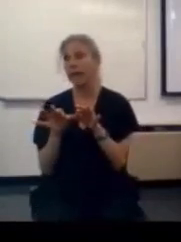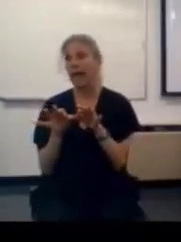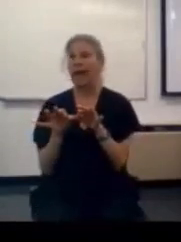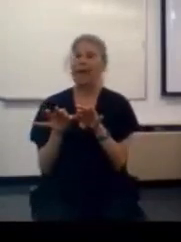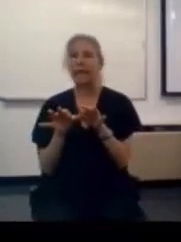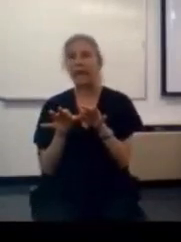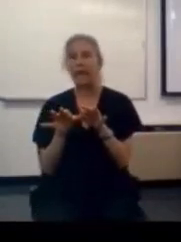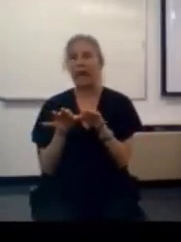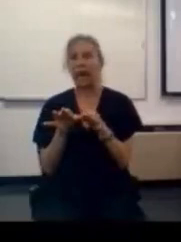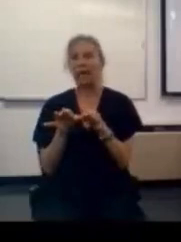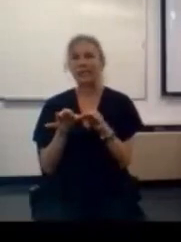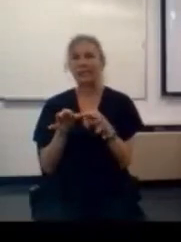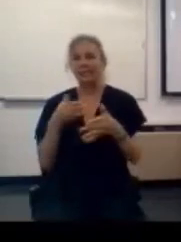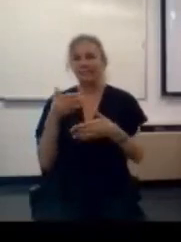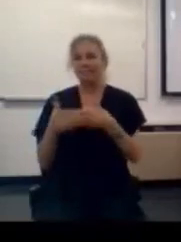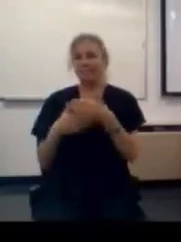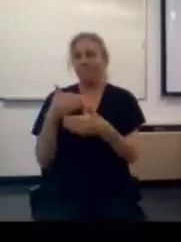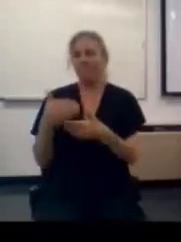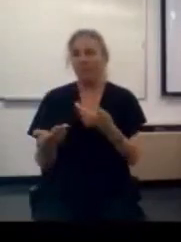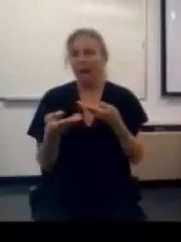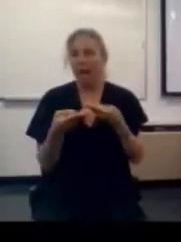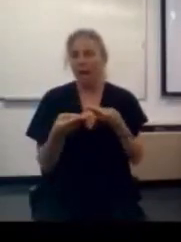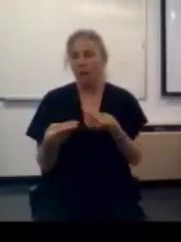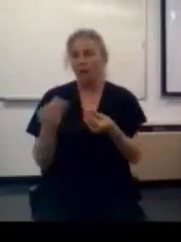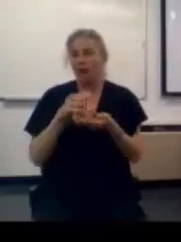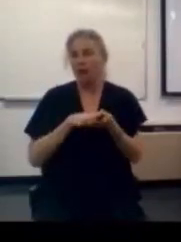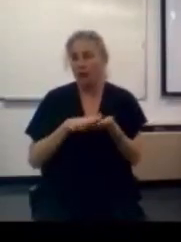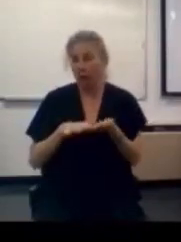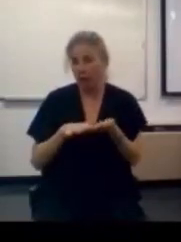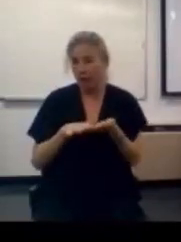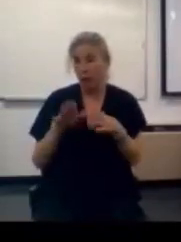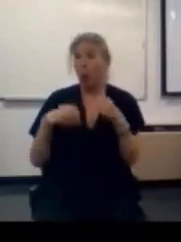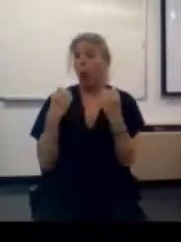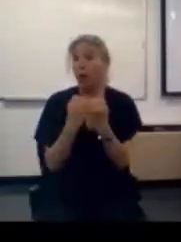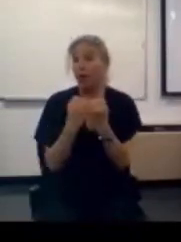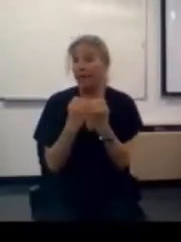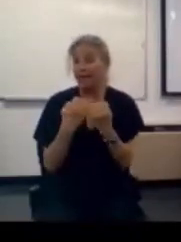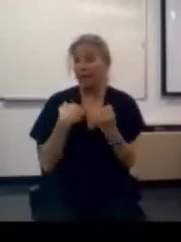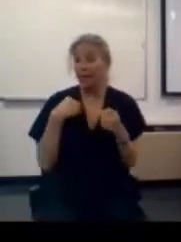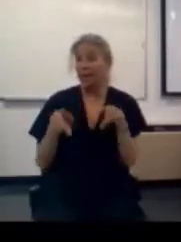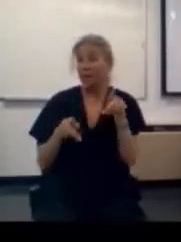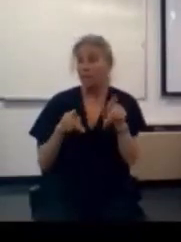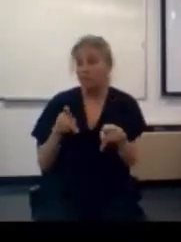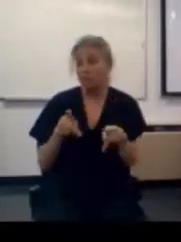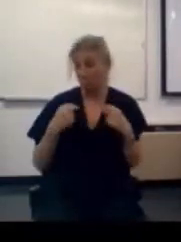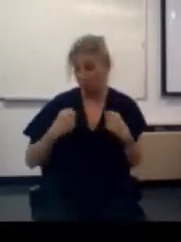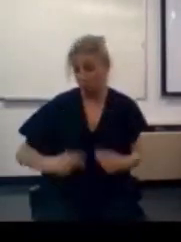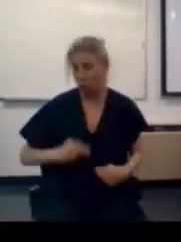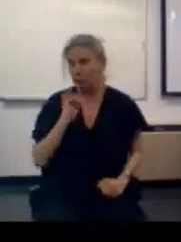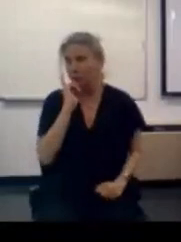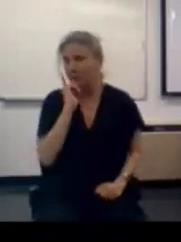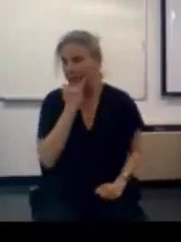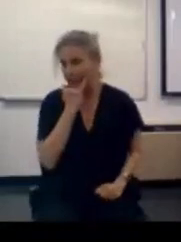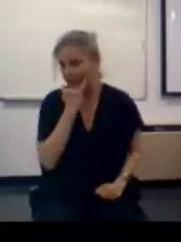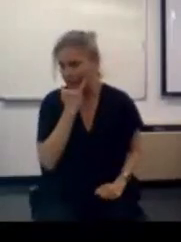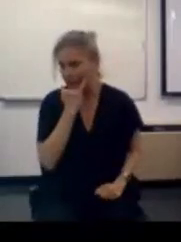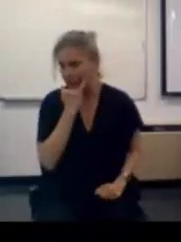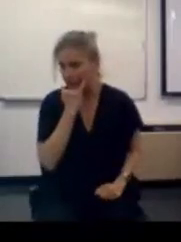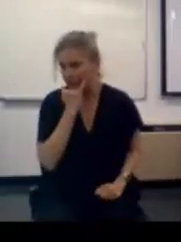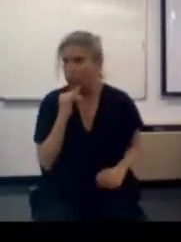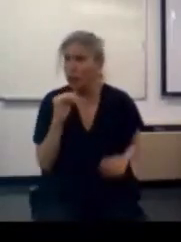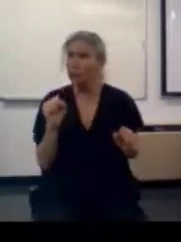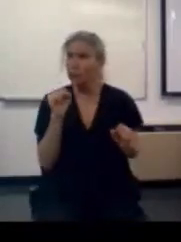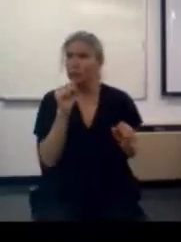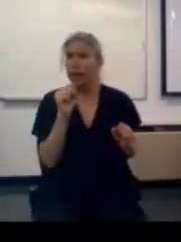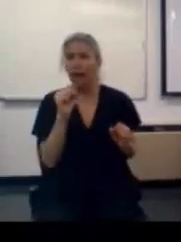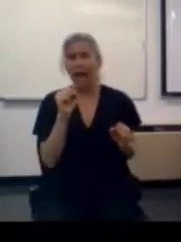disclosure is important, and tact around all of this is important. But of course, organizations are filled with people, and sometimes people make mistakes. And so don't be